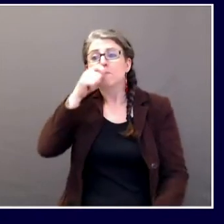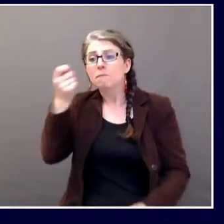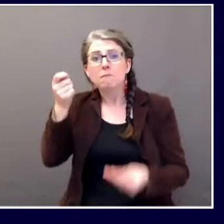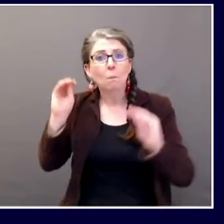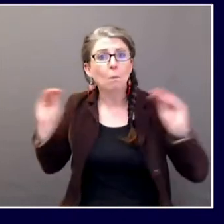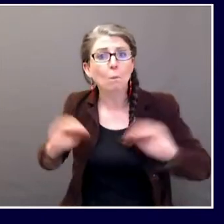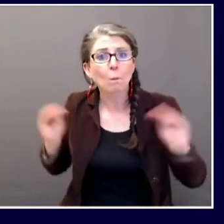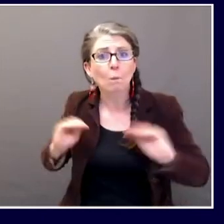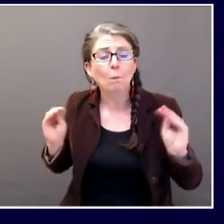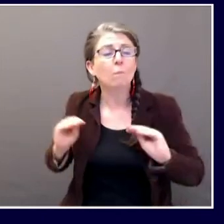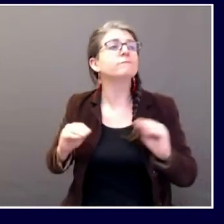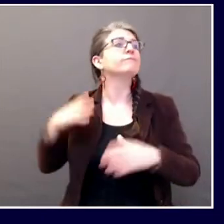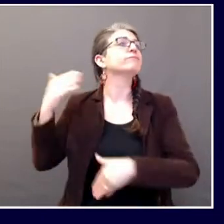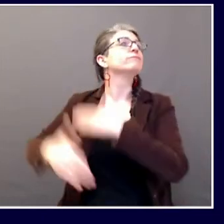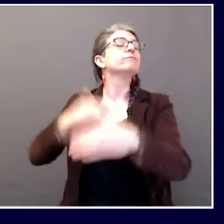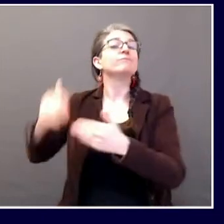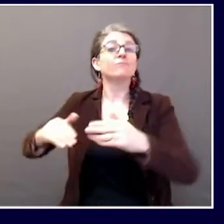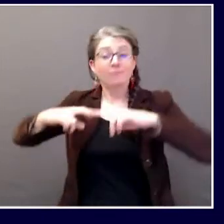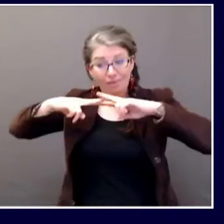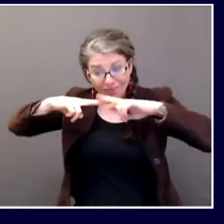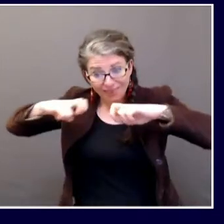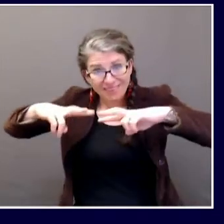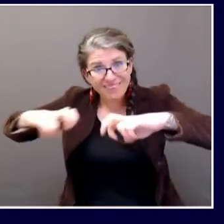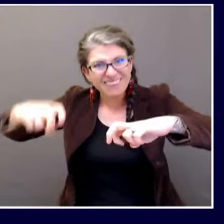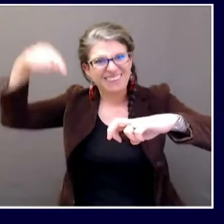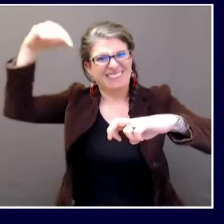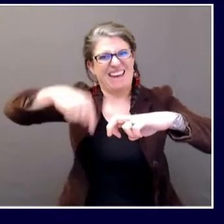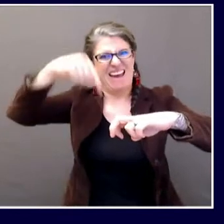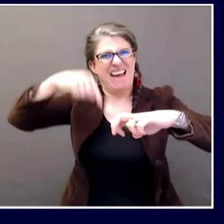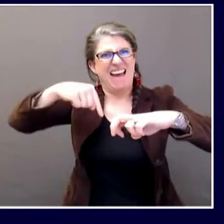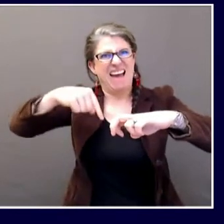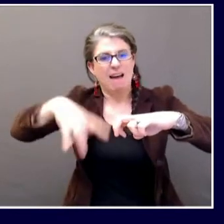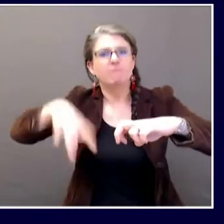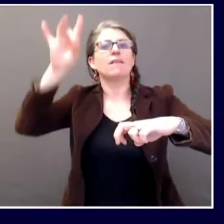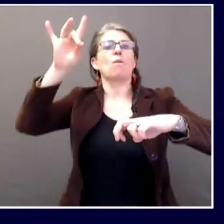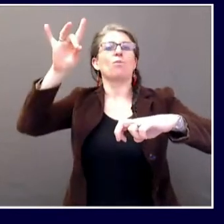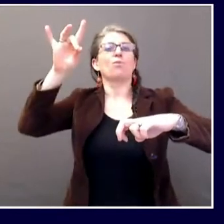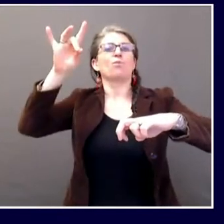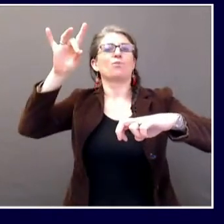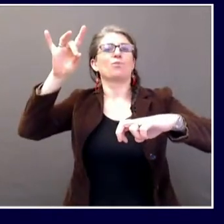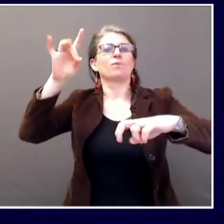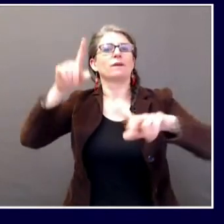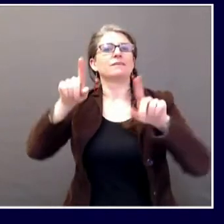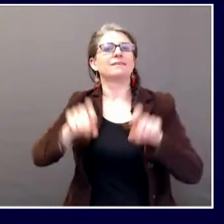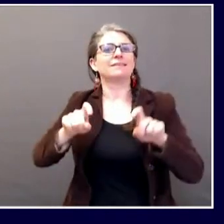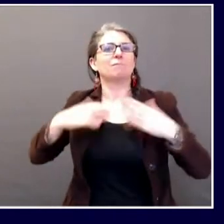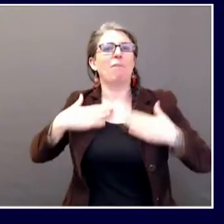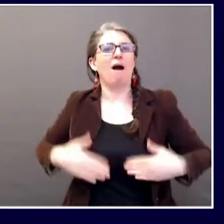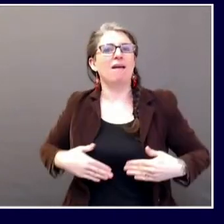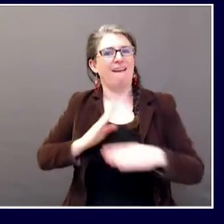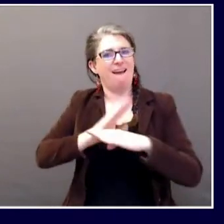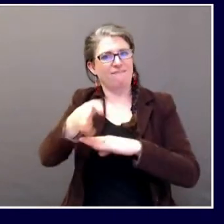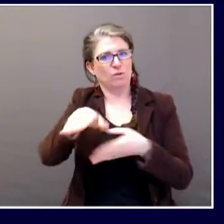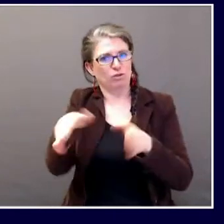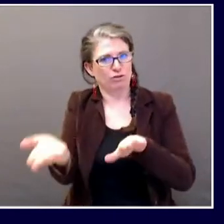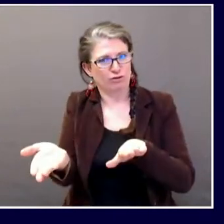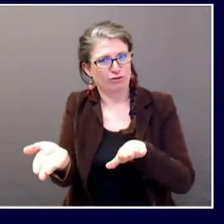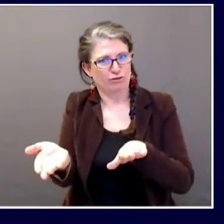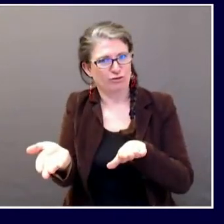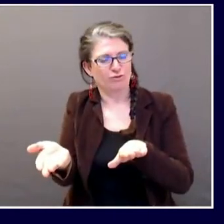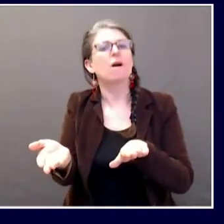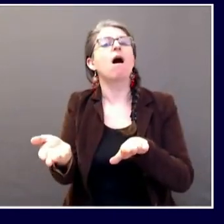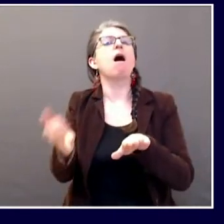death. This may, for example, have been an individual who was in hospice, who had signs and symptoms consistent